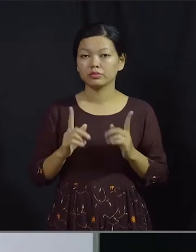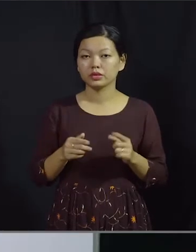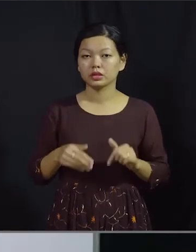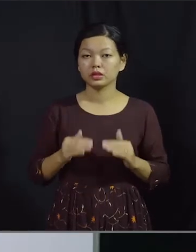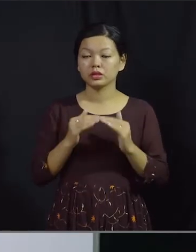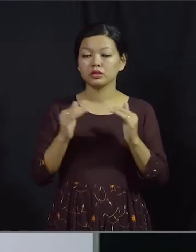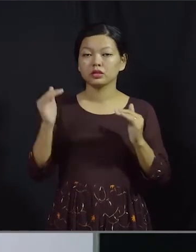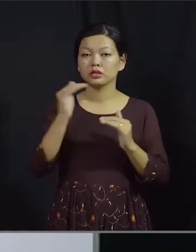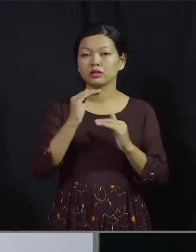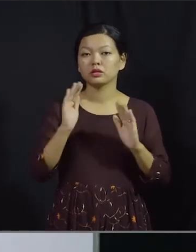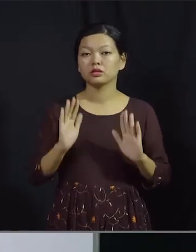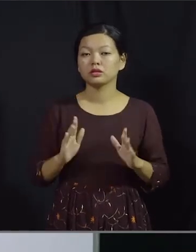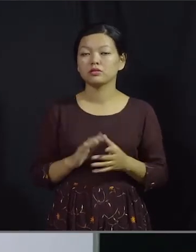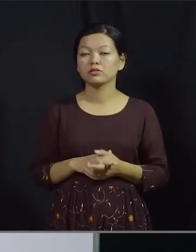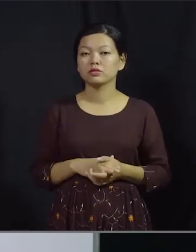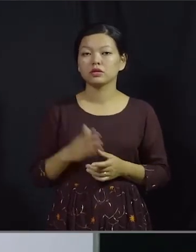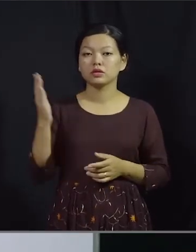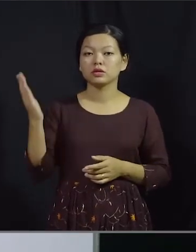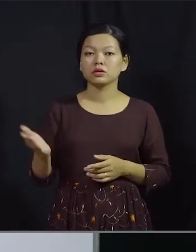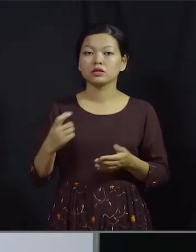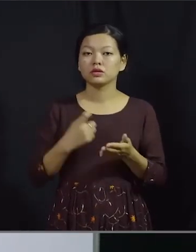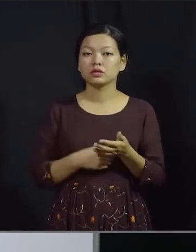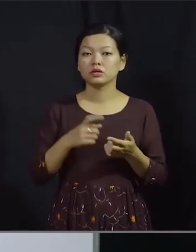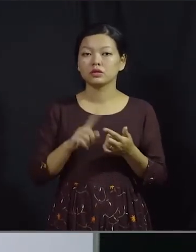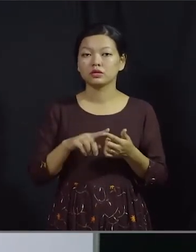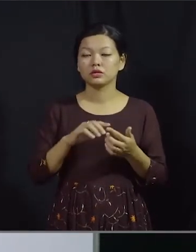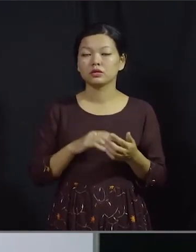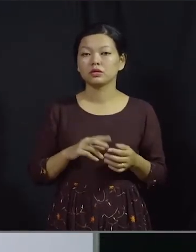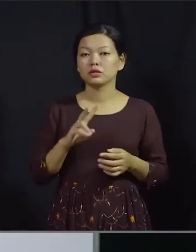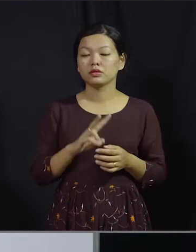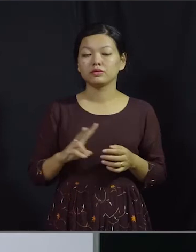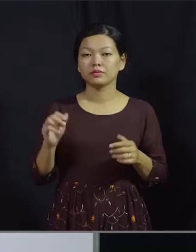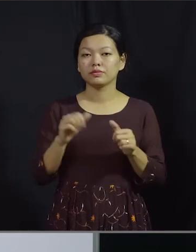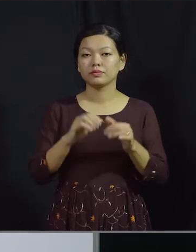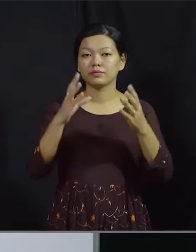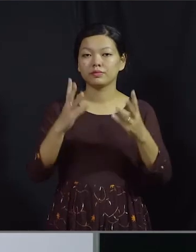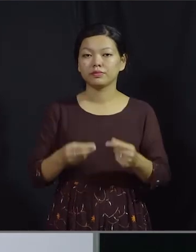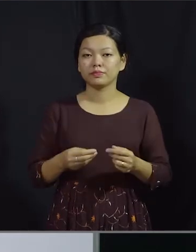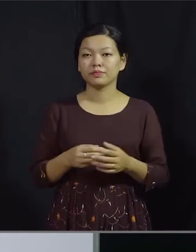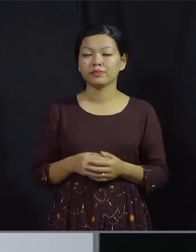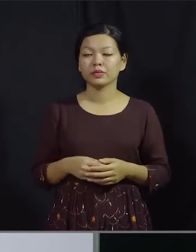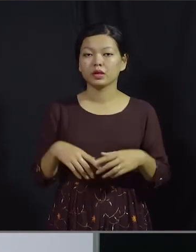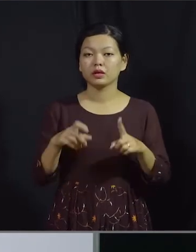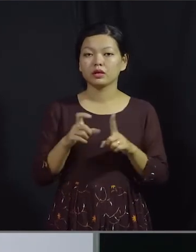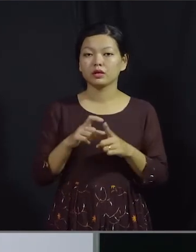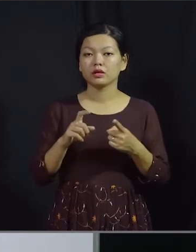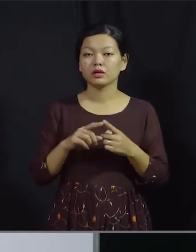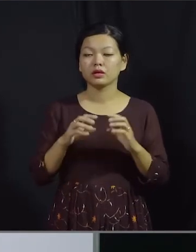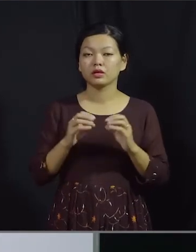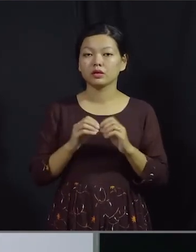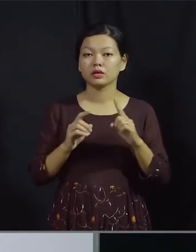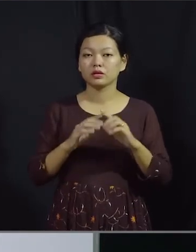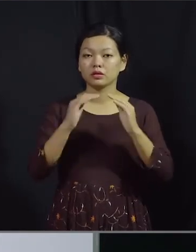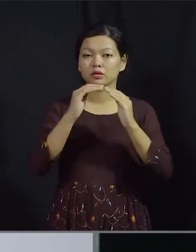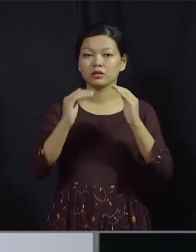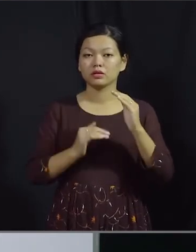Okay. Next is revaluation account chapter to provision for doubtful debts. Doubtful debts has been decreased.